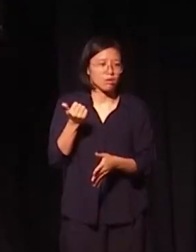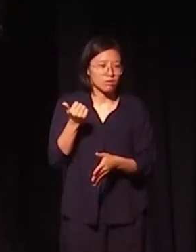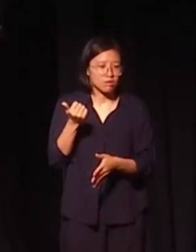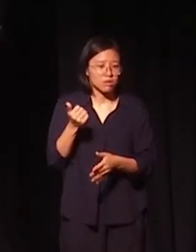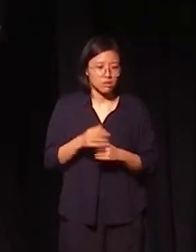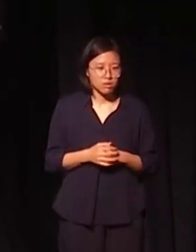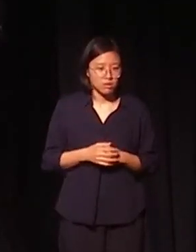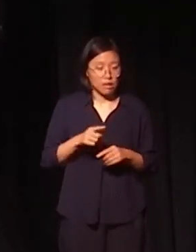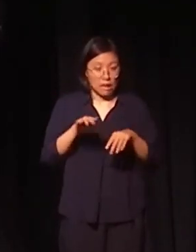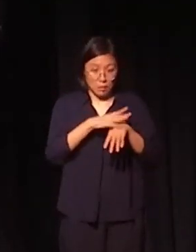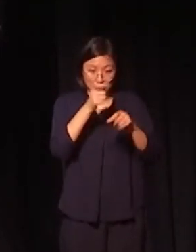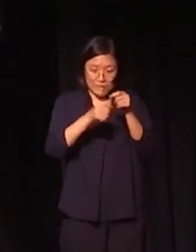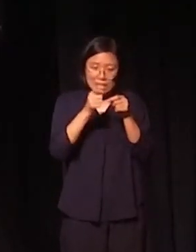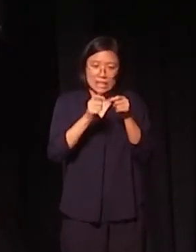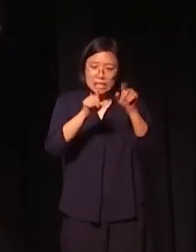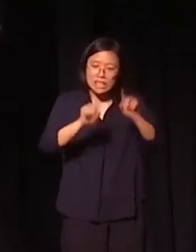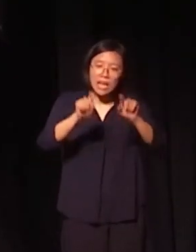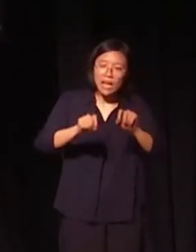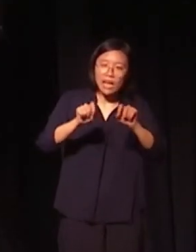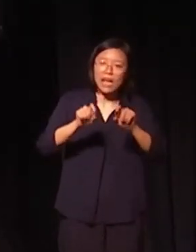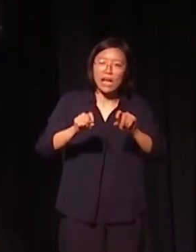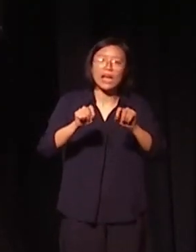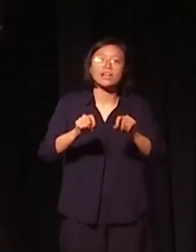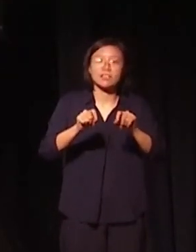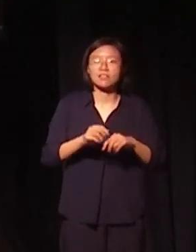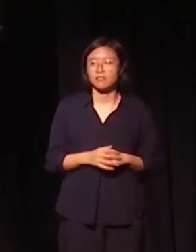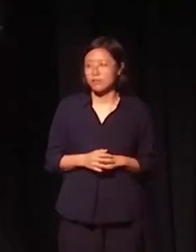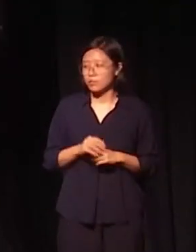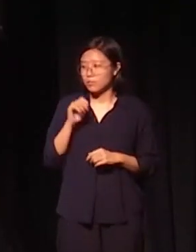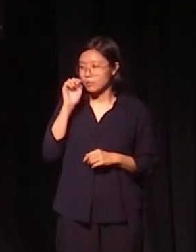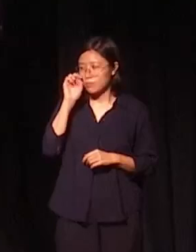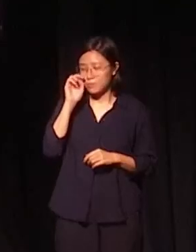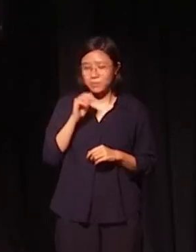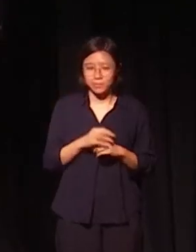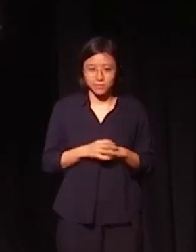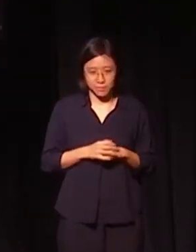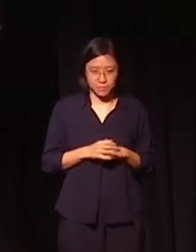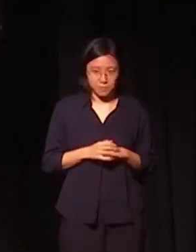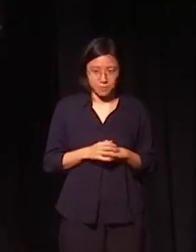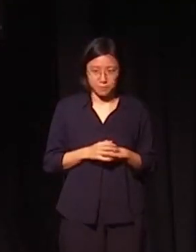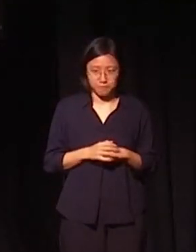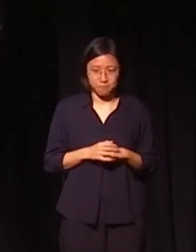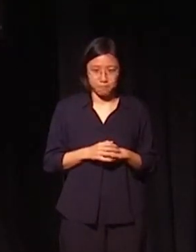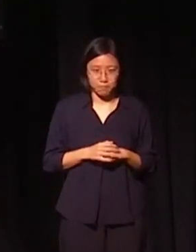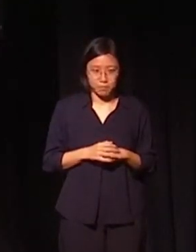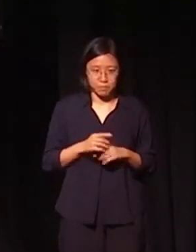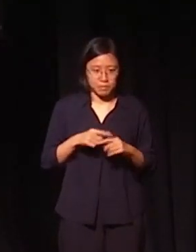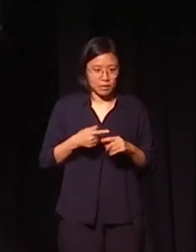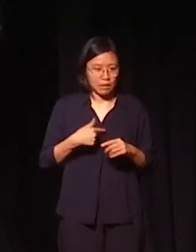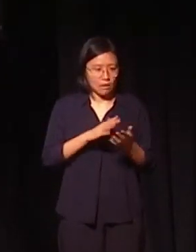so that's got some of that information out of the way. I think that since I first began my PhD